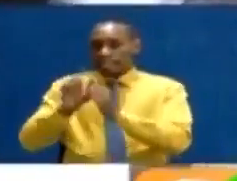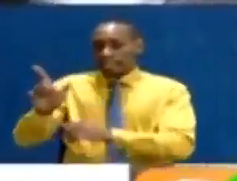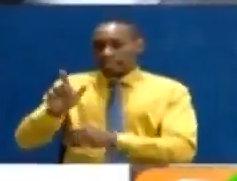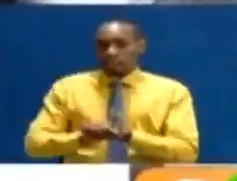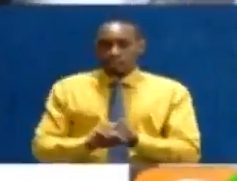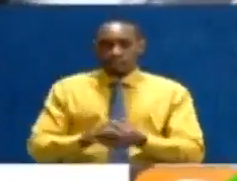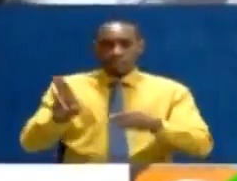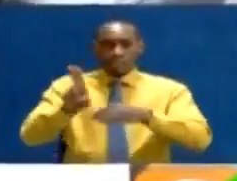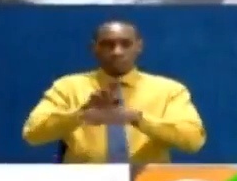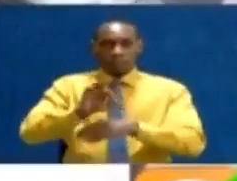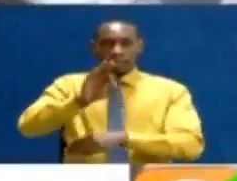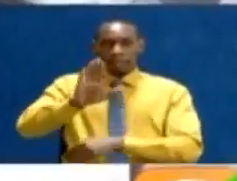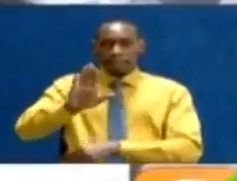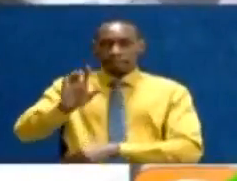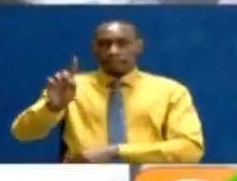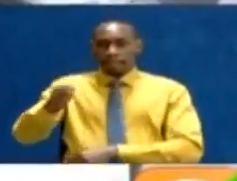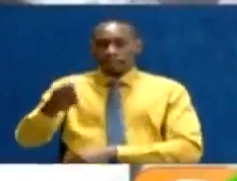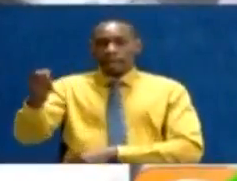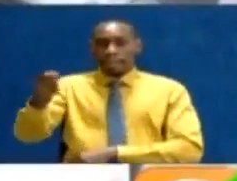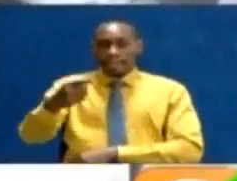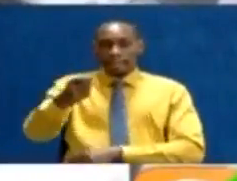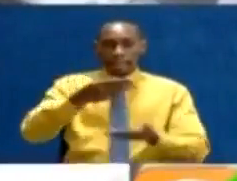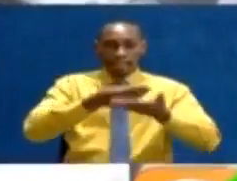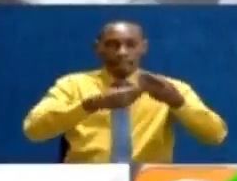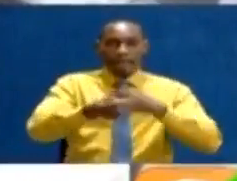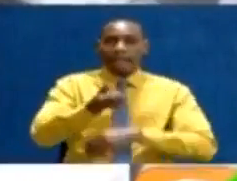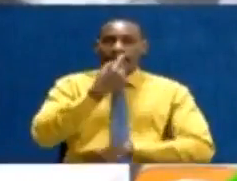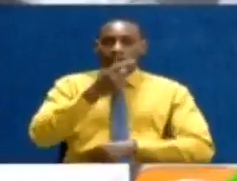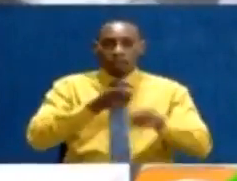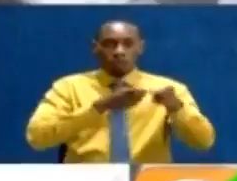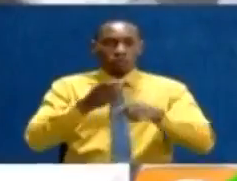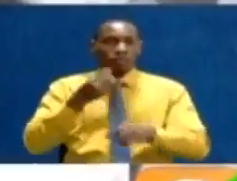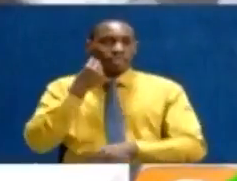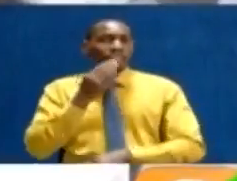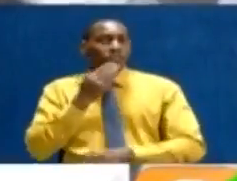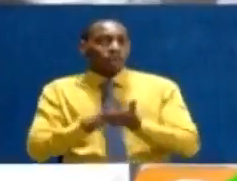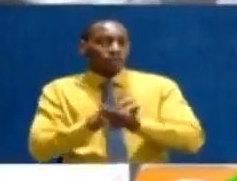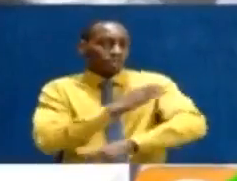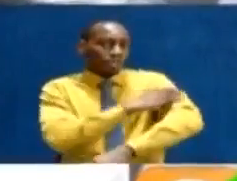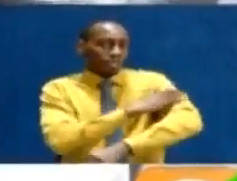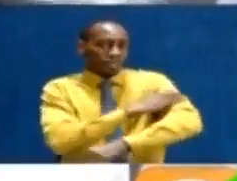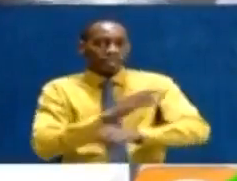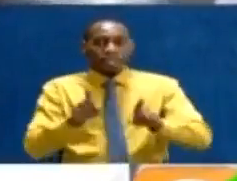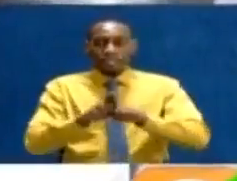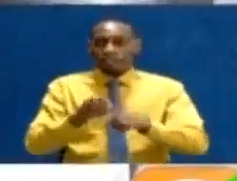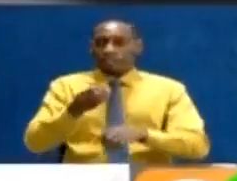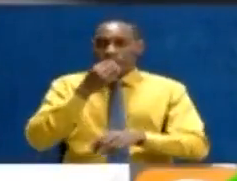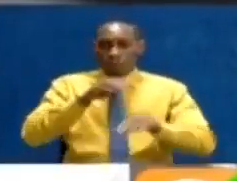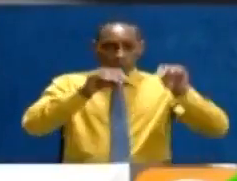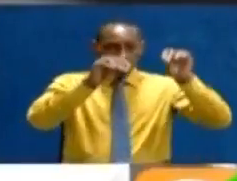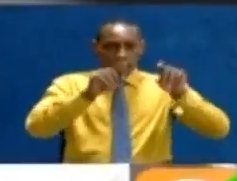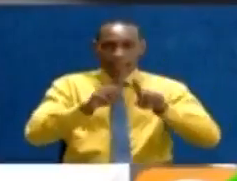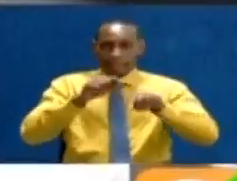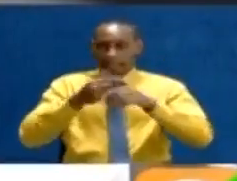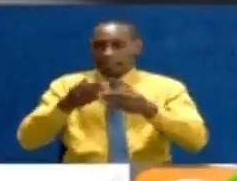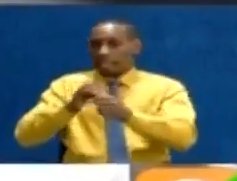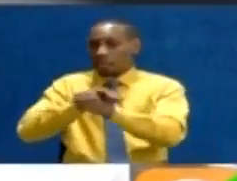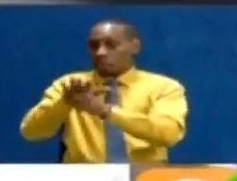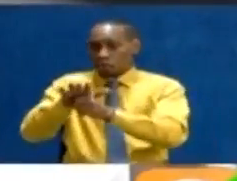spends 35,000 shillings every month to purchase drugs for both hypertension and diabetes and the right food. But during this time